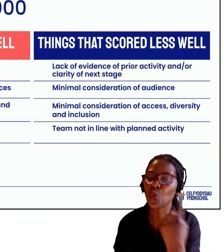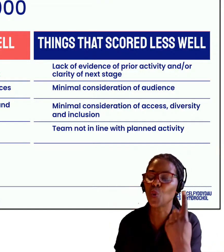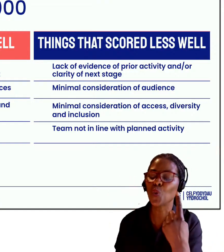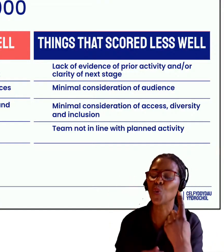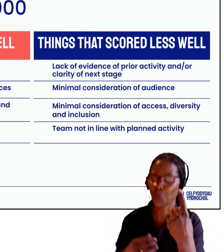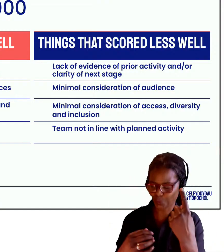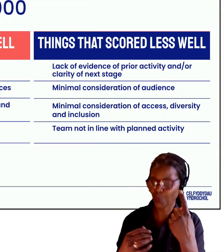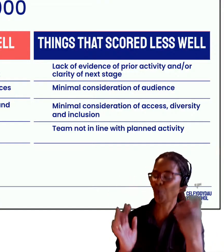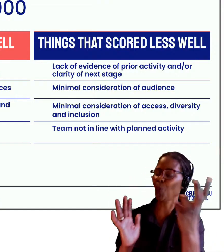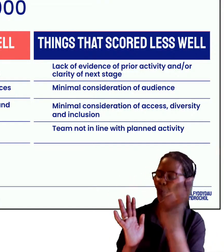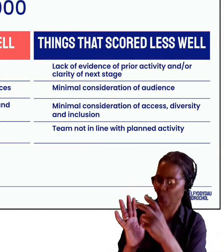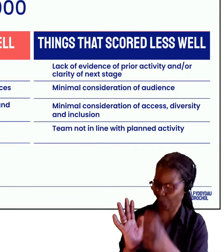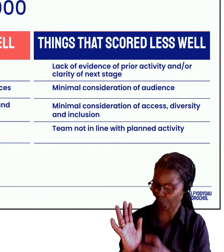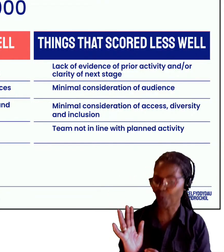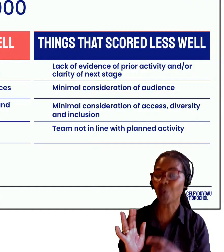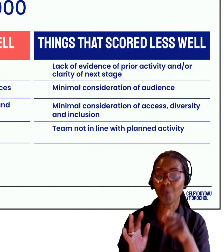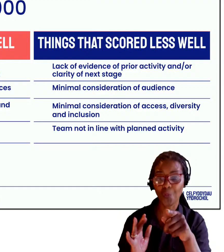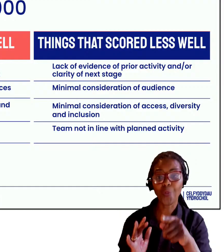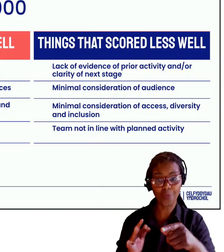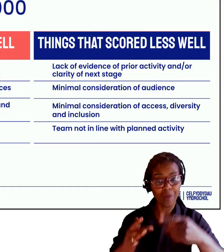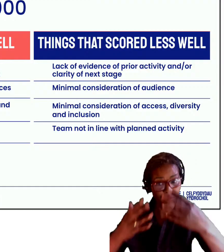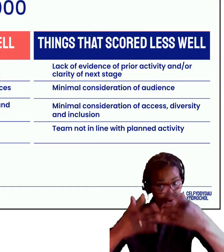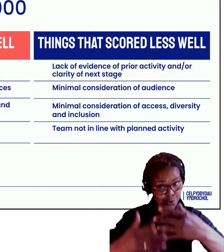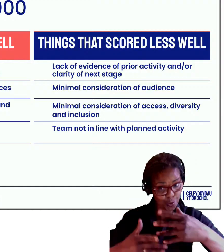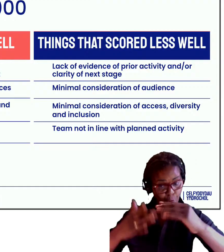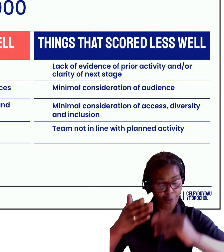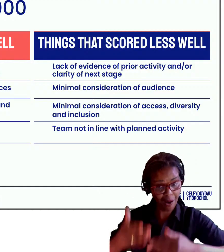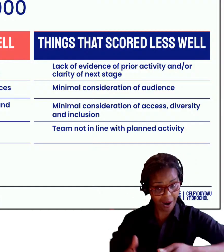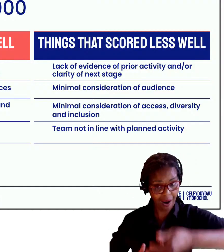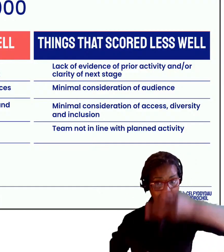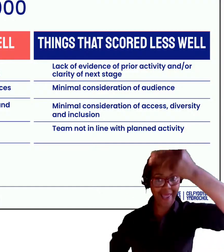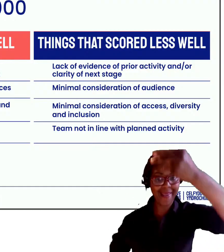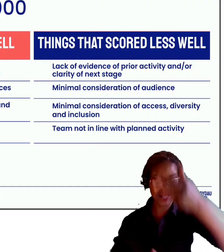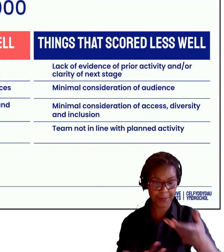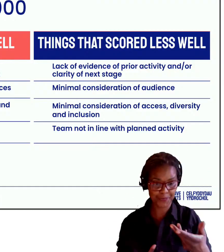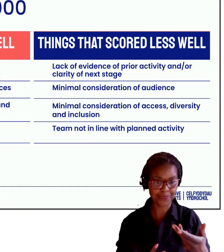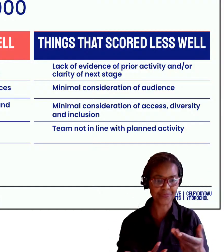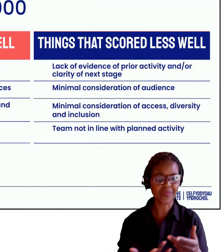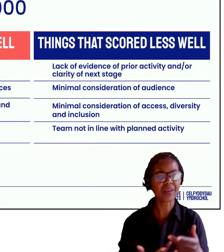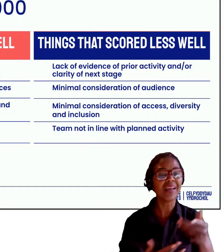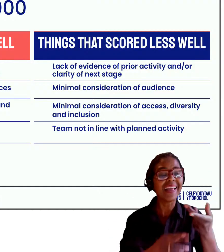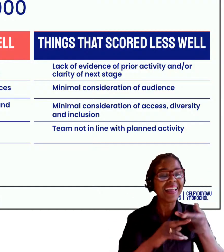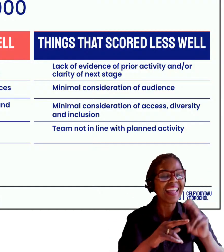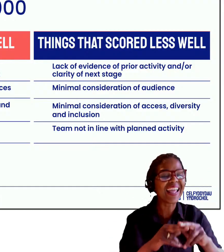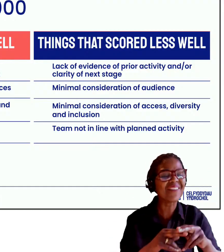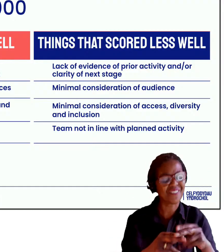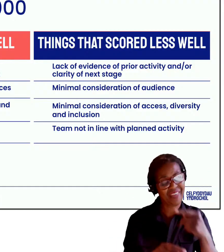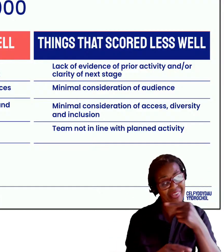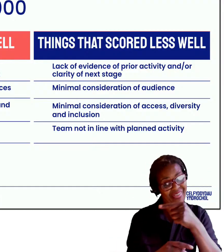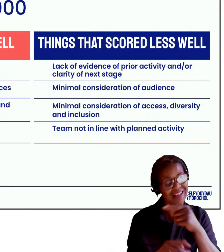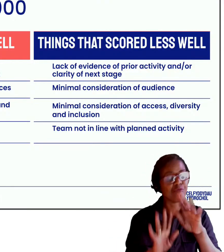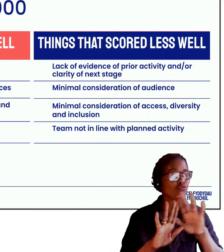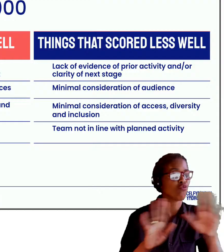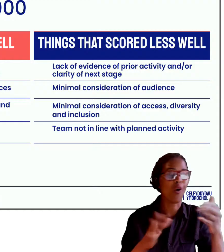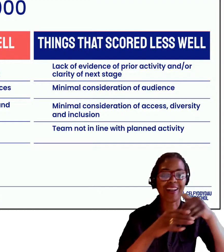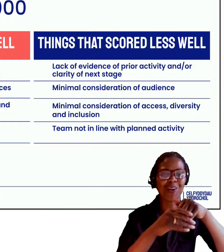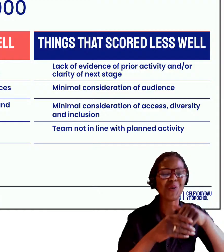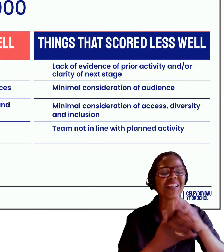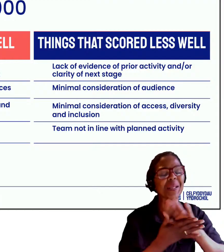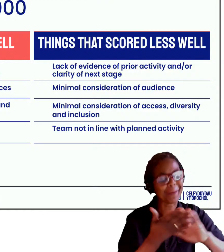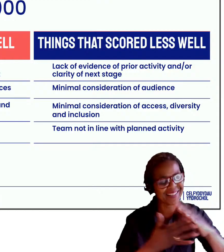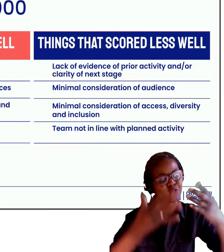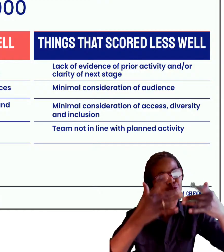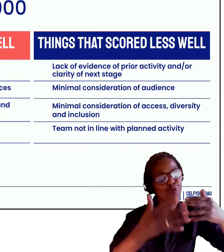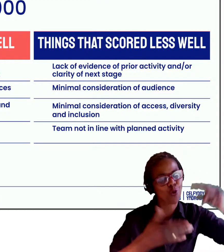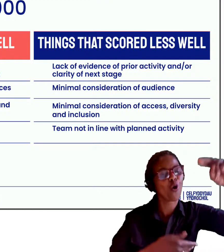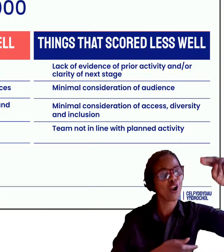And then those that scored less well, there was minimal consideration given to that. So no sort of information on how they plan